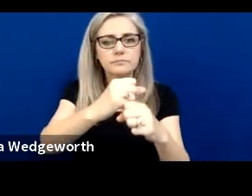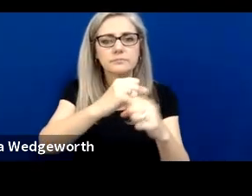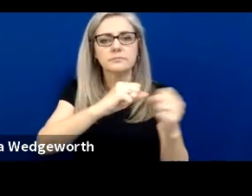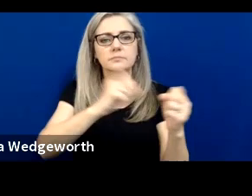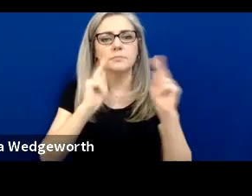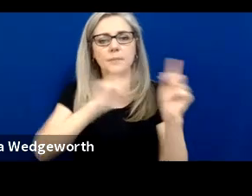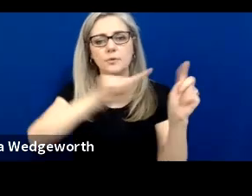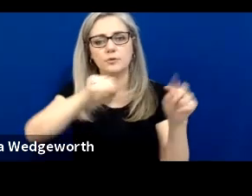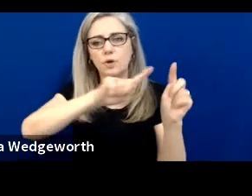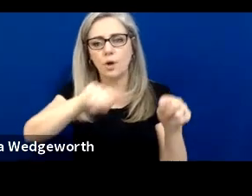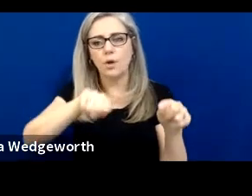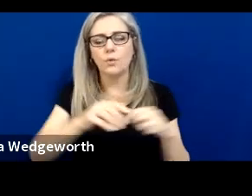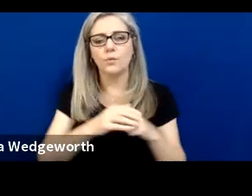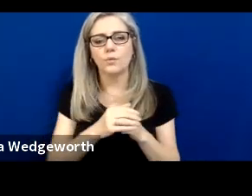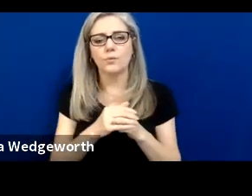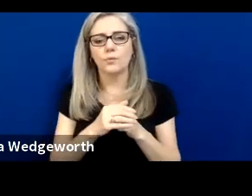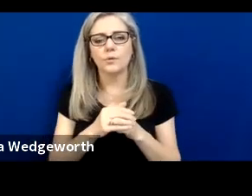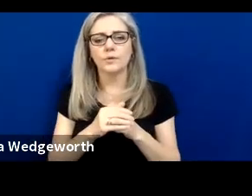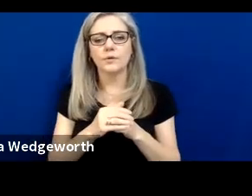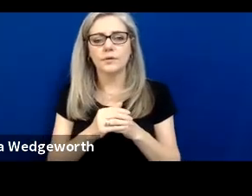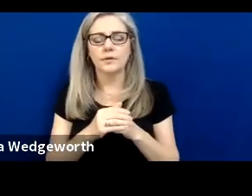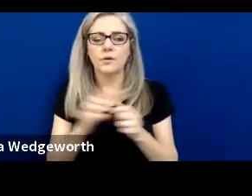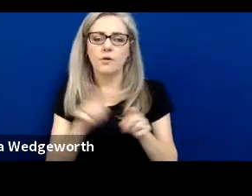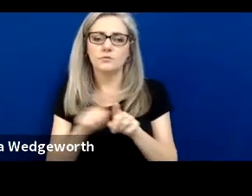and also make it visible,